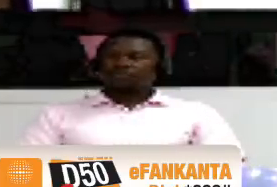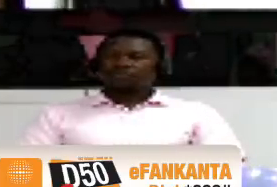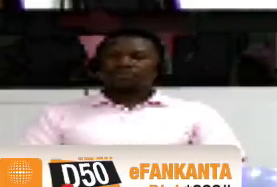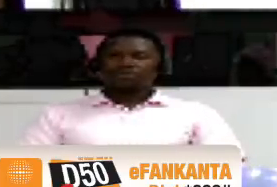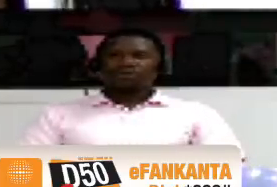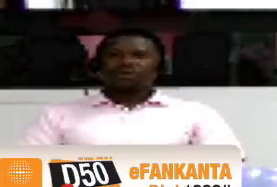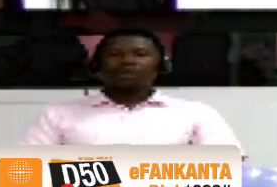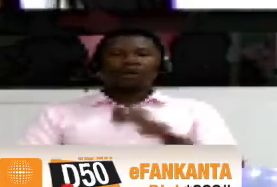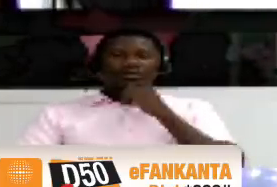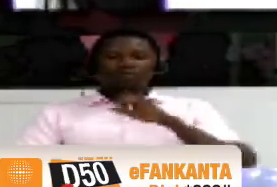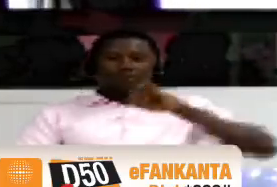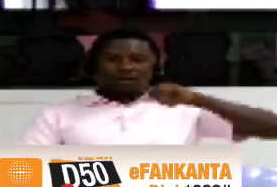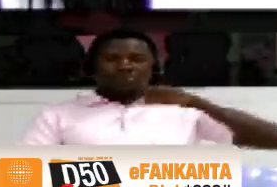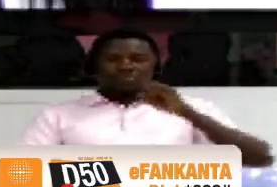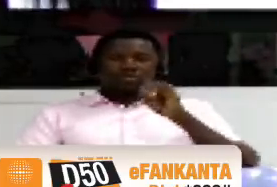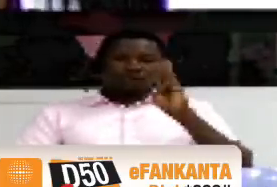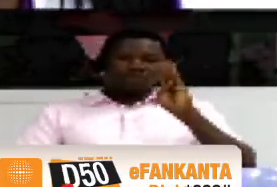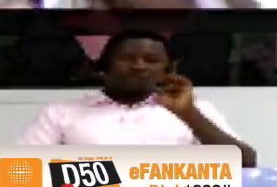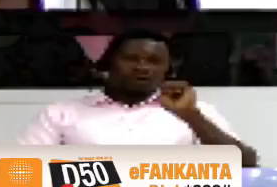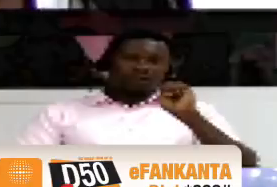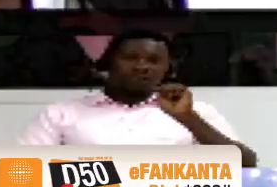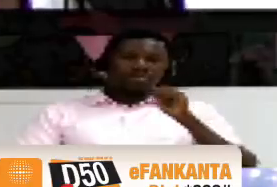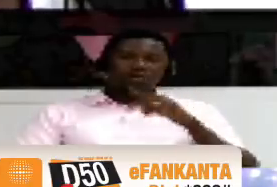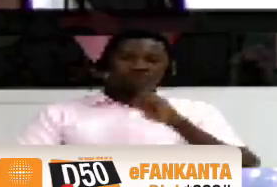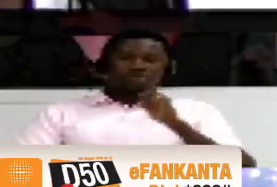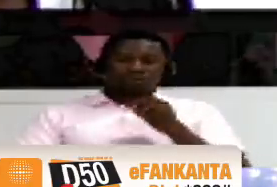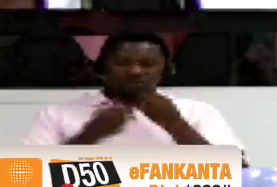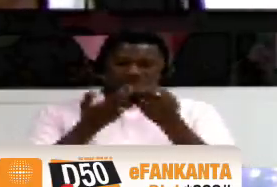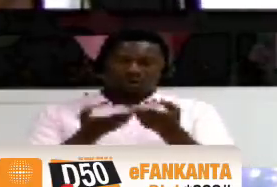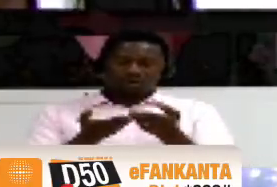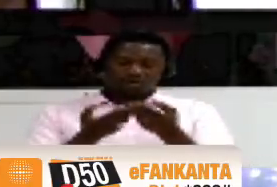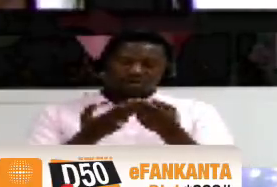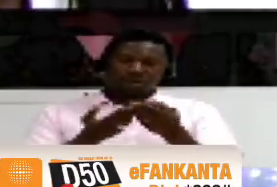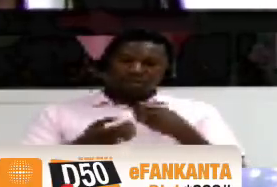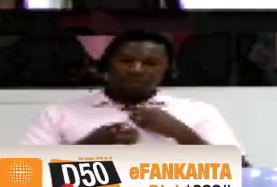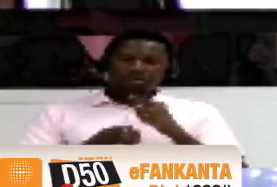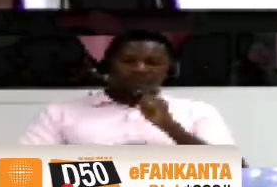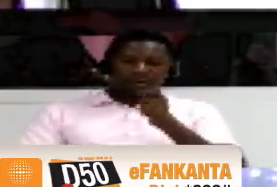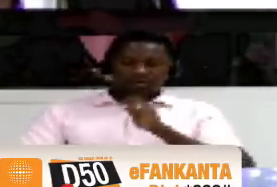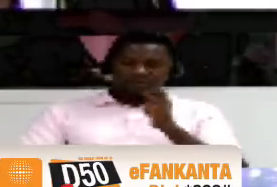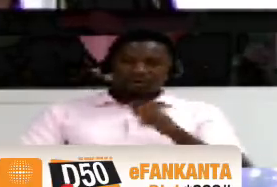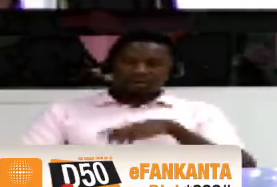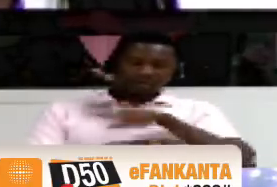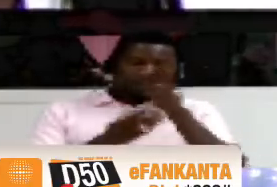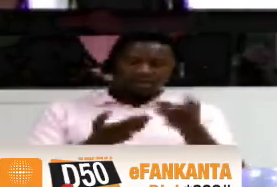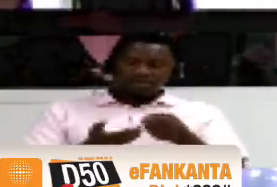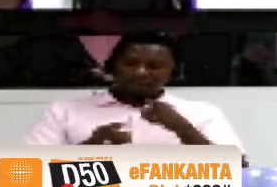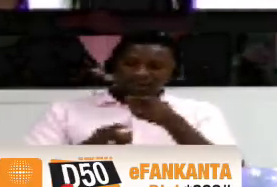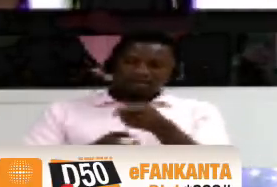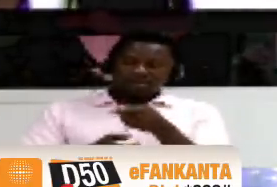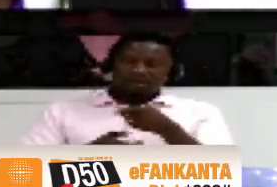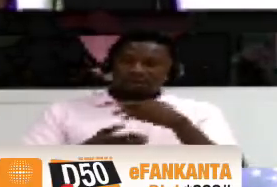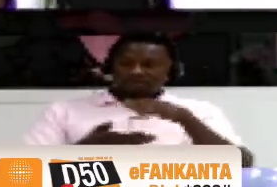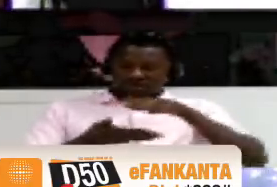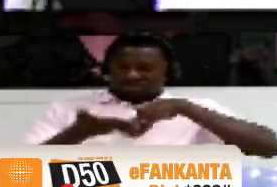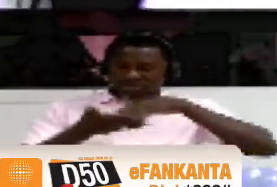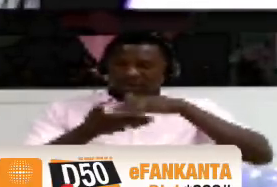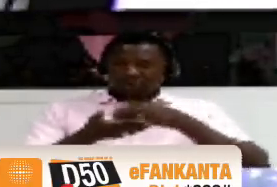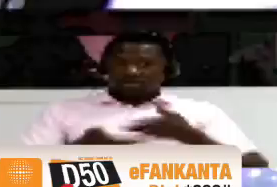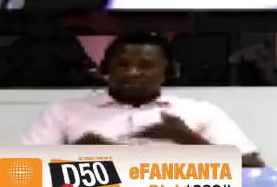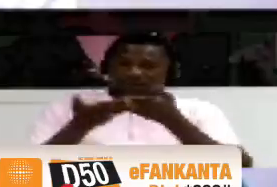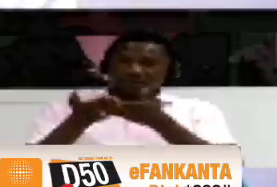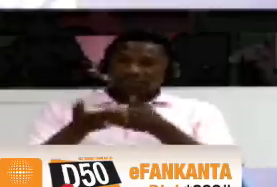So, Mr. Jobe, from what you've told us, it is the interviews as well as this document that formed the basis